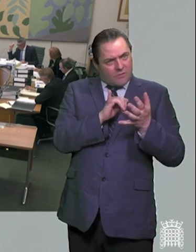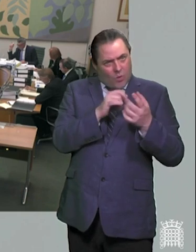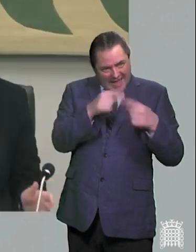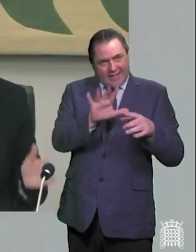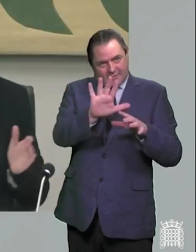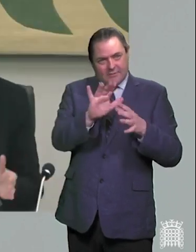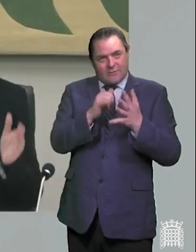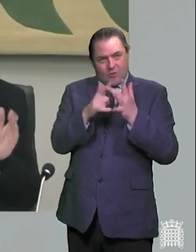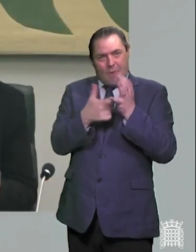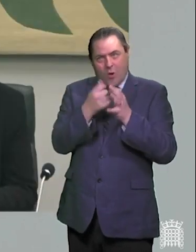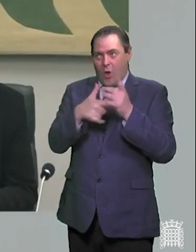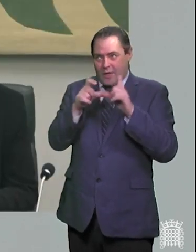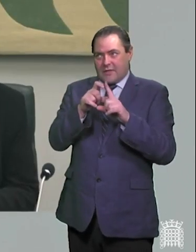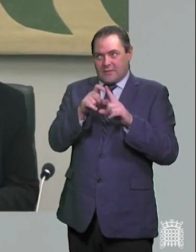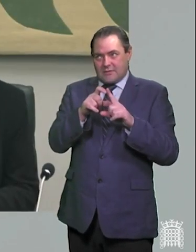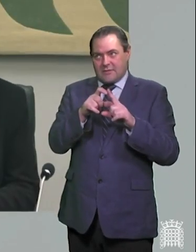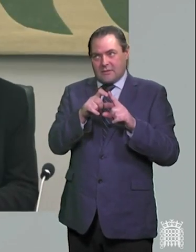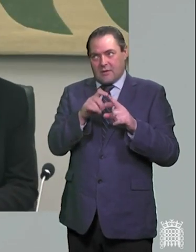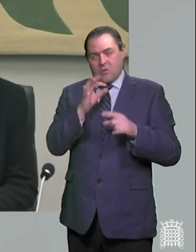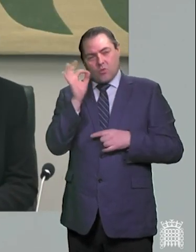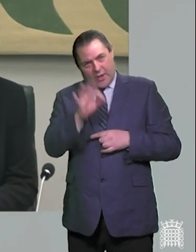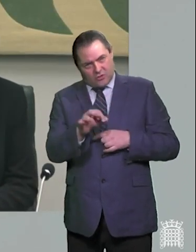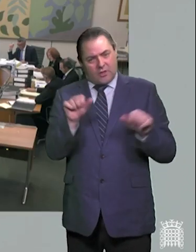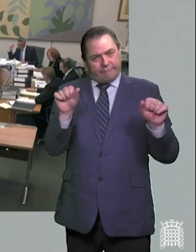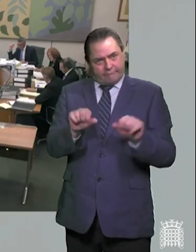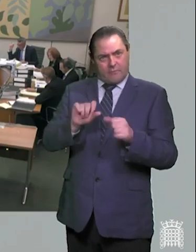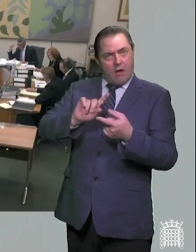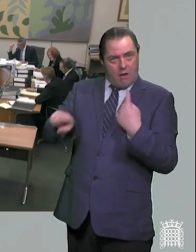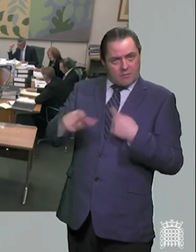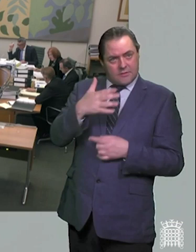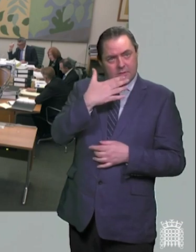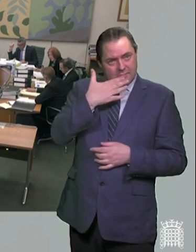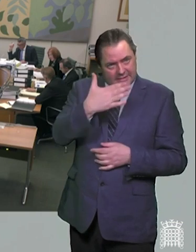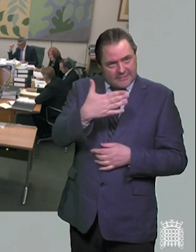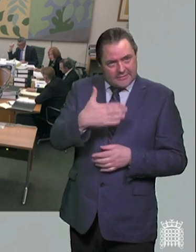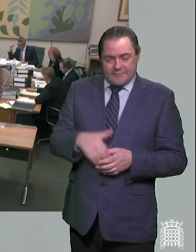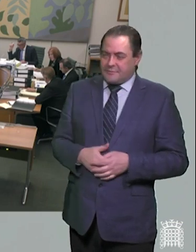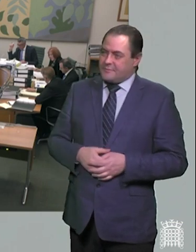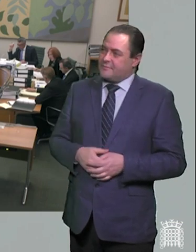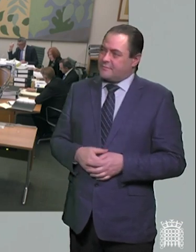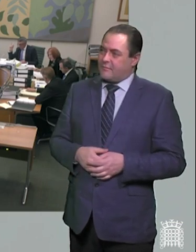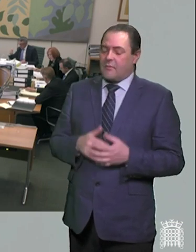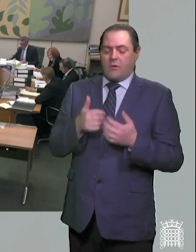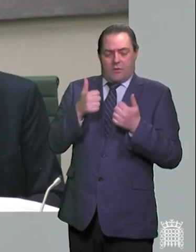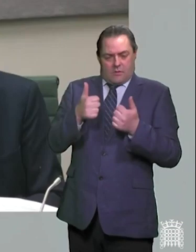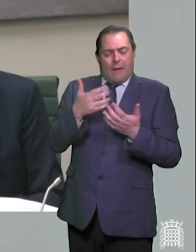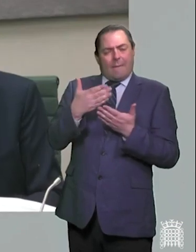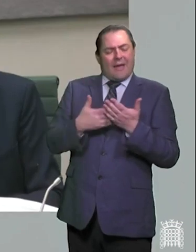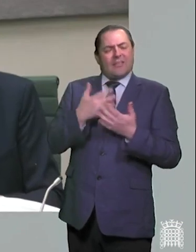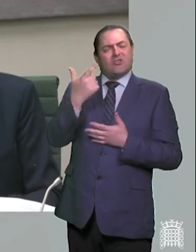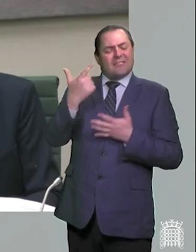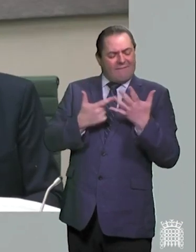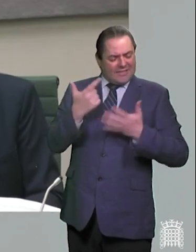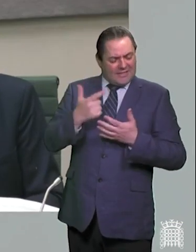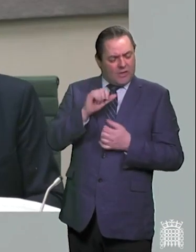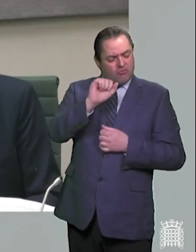his question and you would give a succinct answer. Right. So you'll see also on page 17 of your